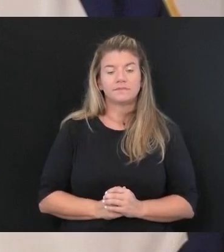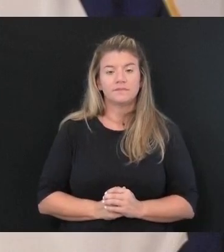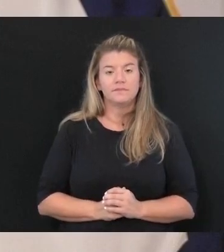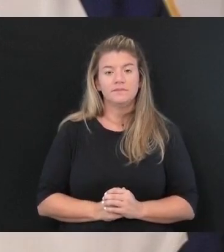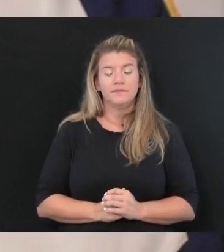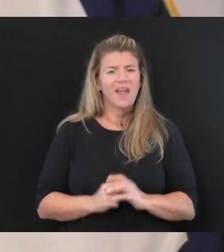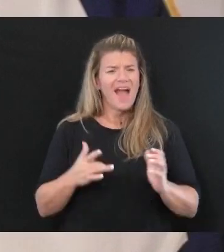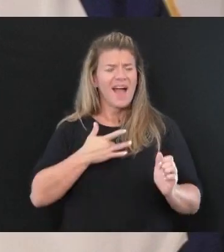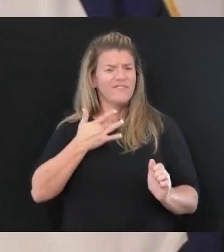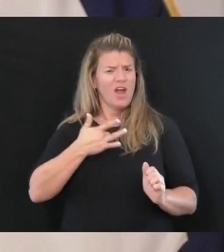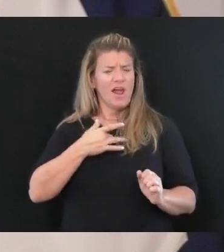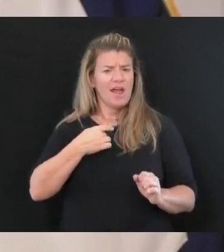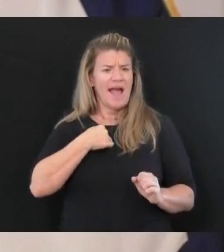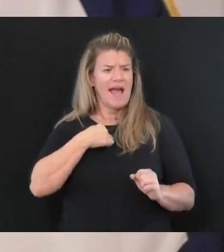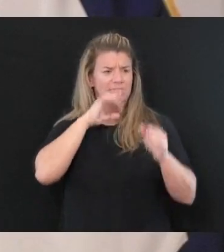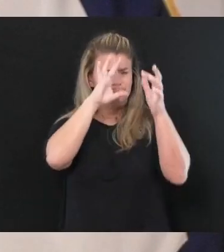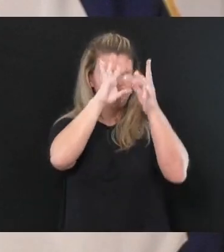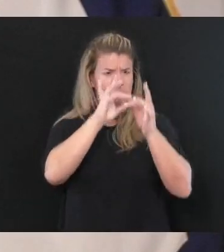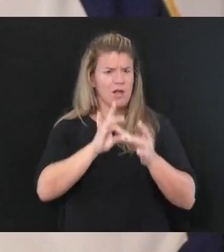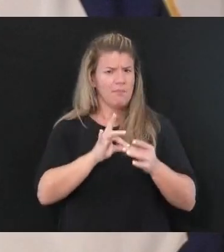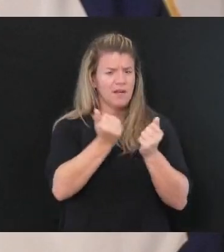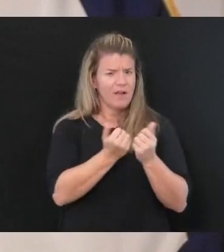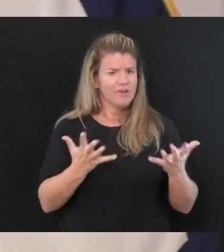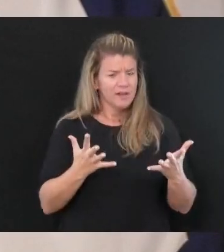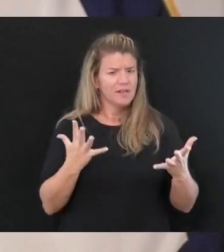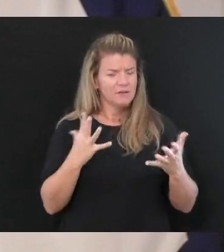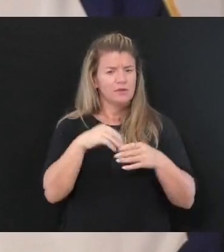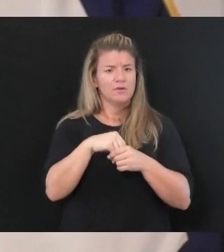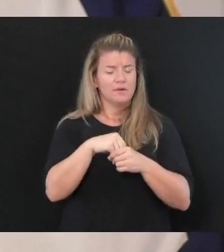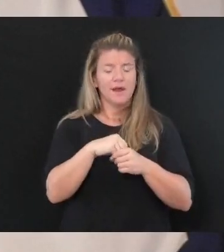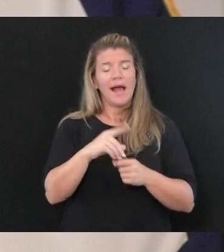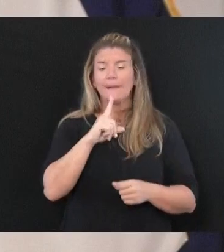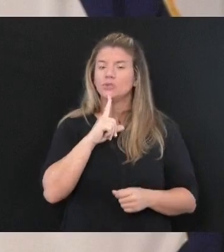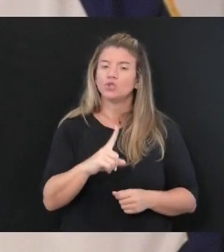think I've covered everything there, and I'm sure